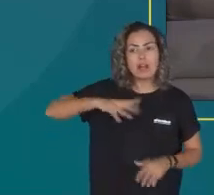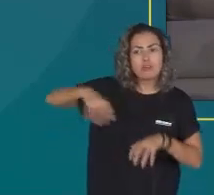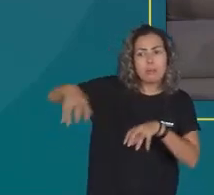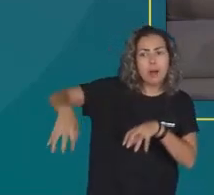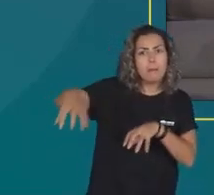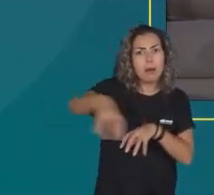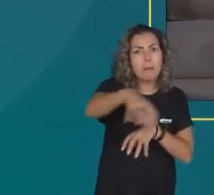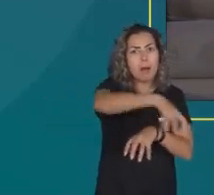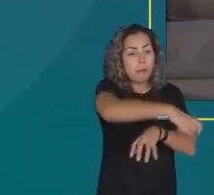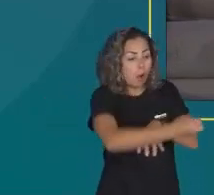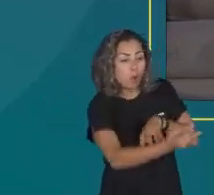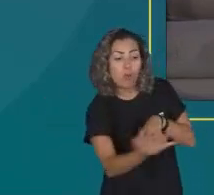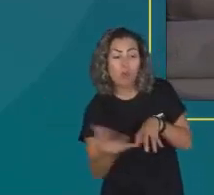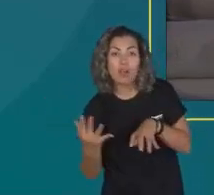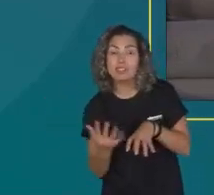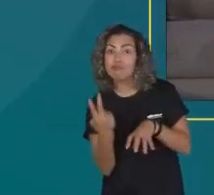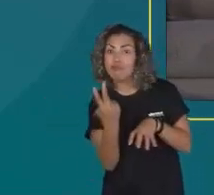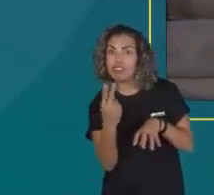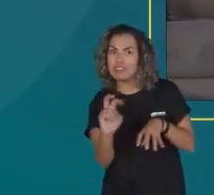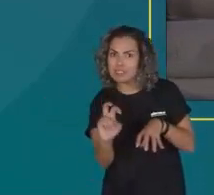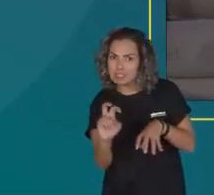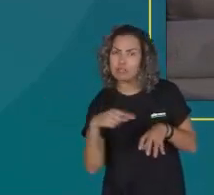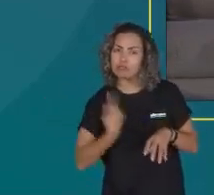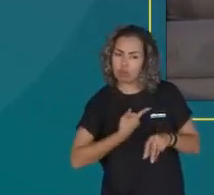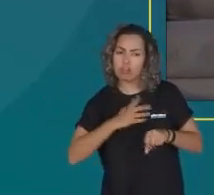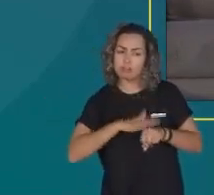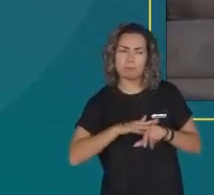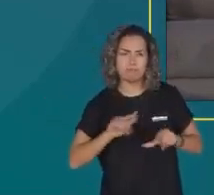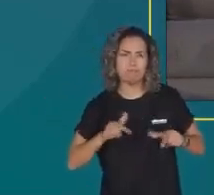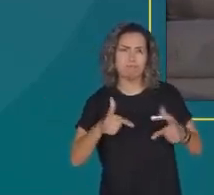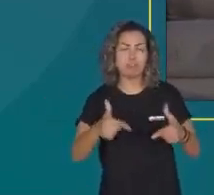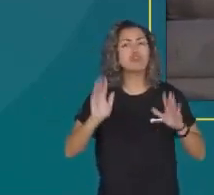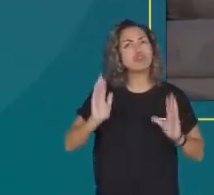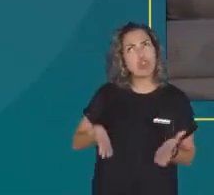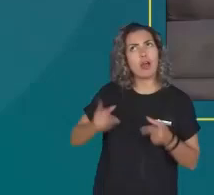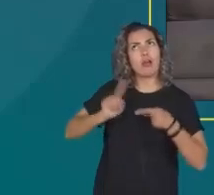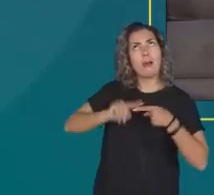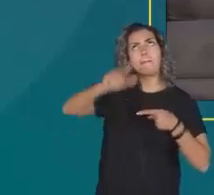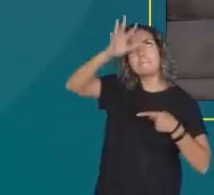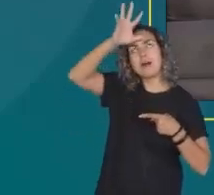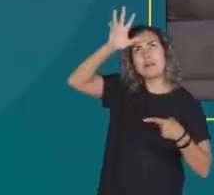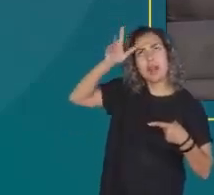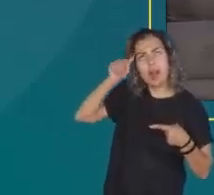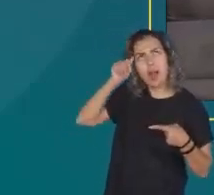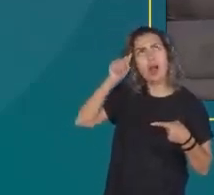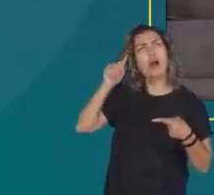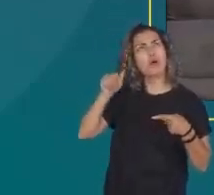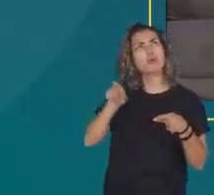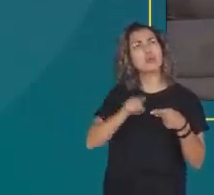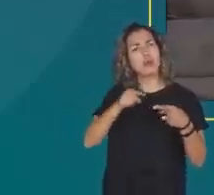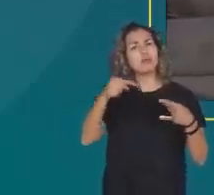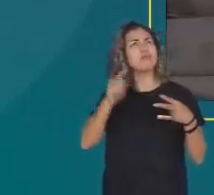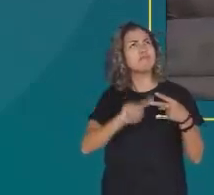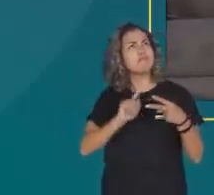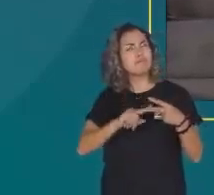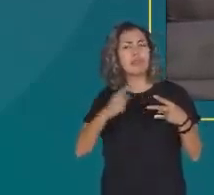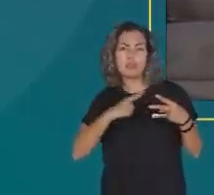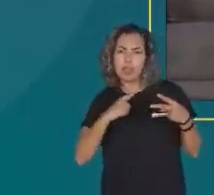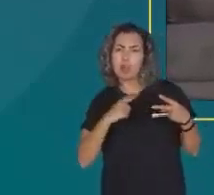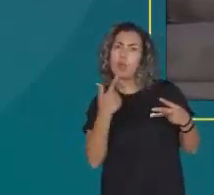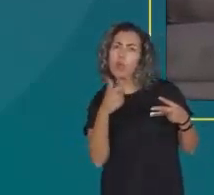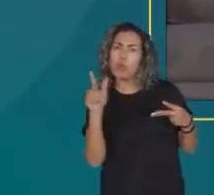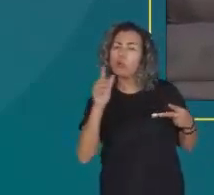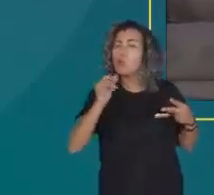projects, and I mentioned already Manaus, but also there are some other projects, for instance, in